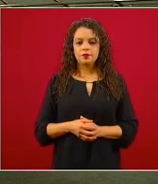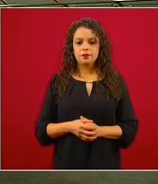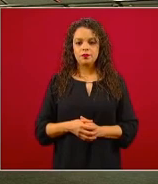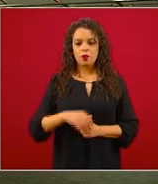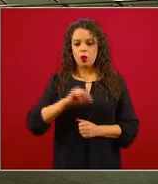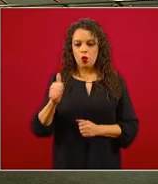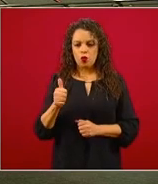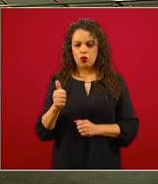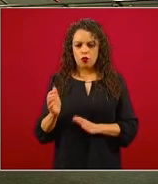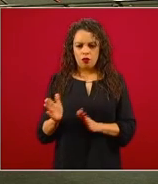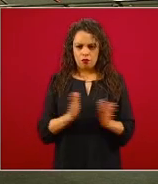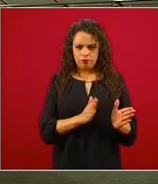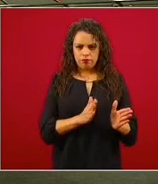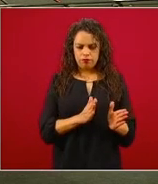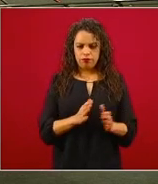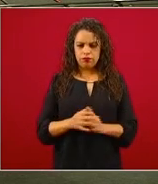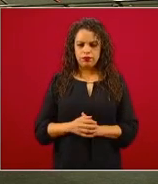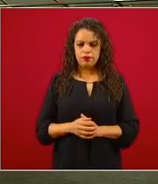to go to the risk calculator.